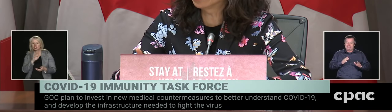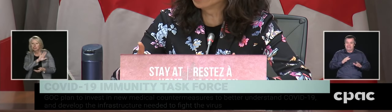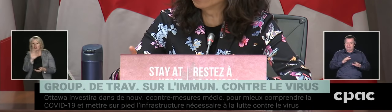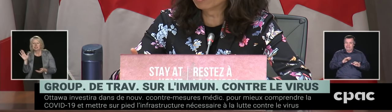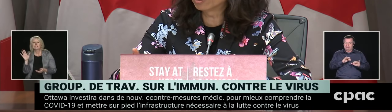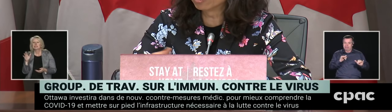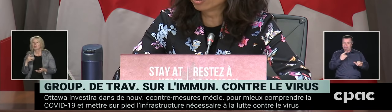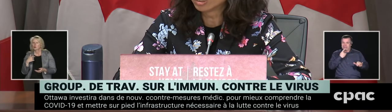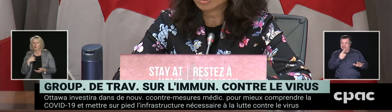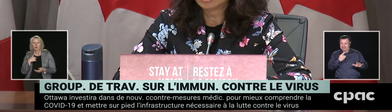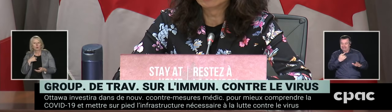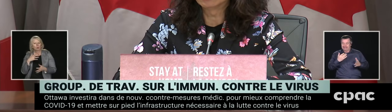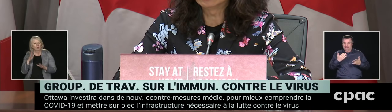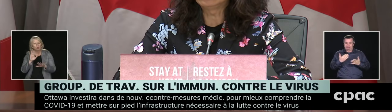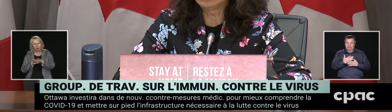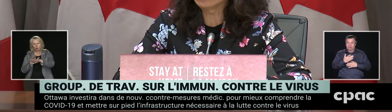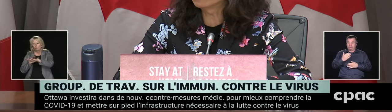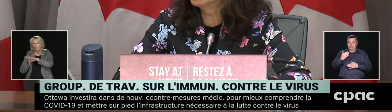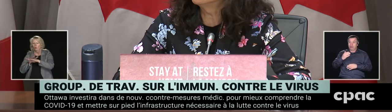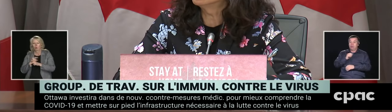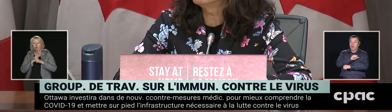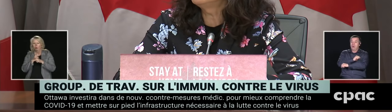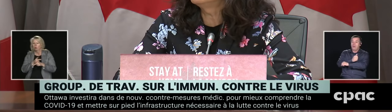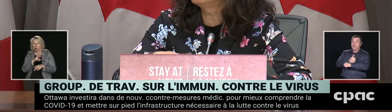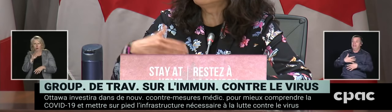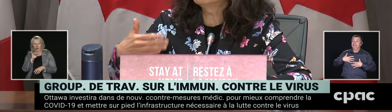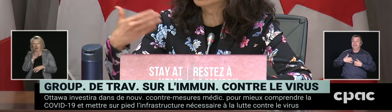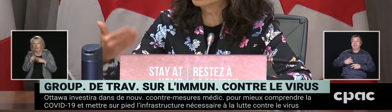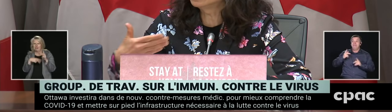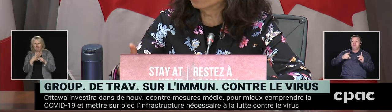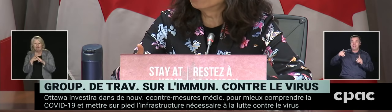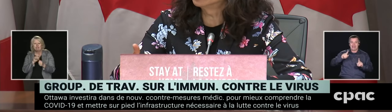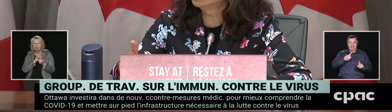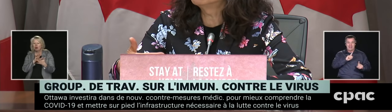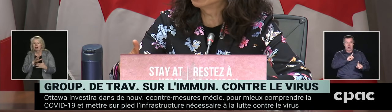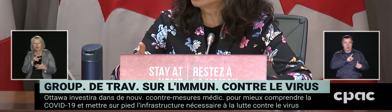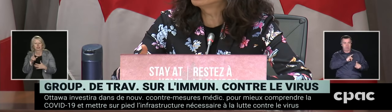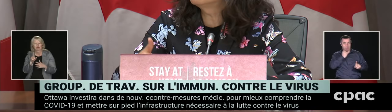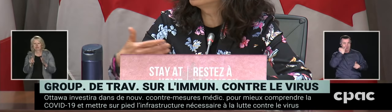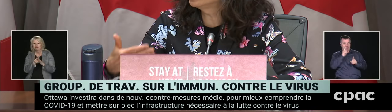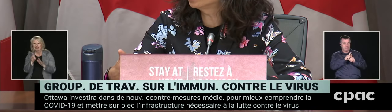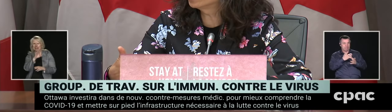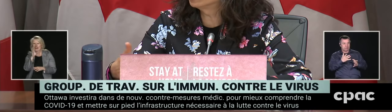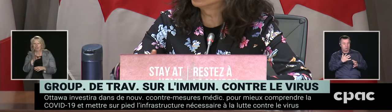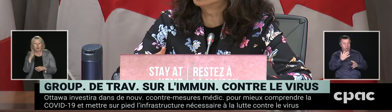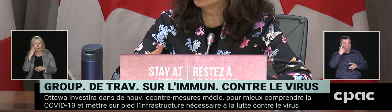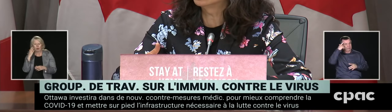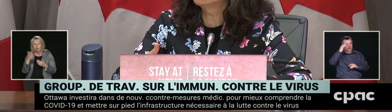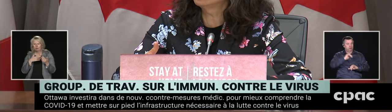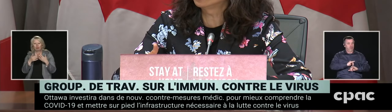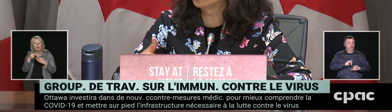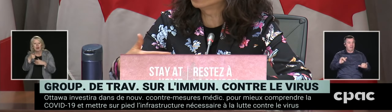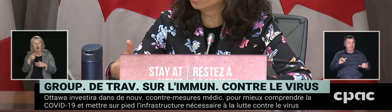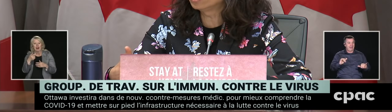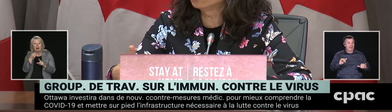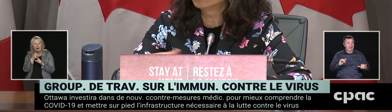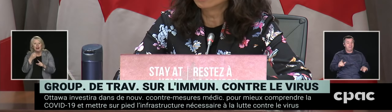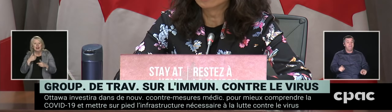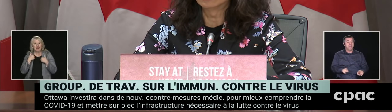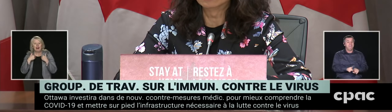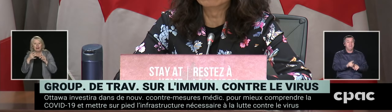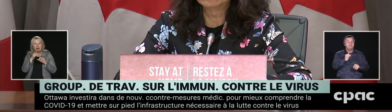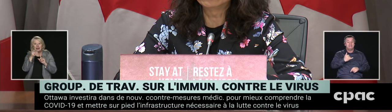about that kind of approach. You never know if you, even as a young person, might get severely sick or get into the